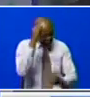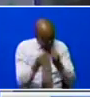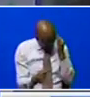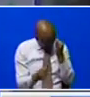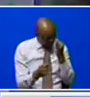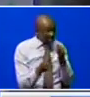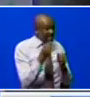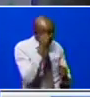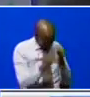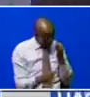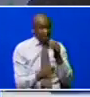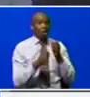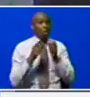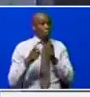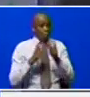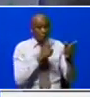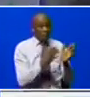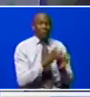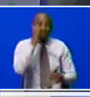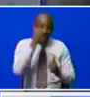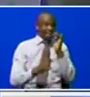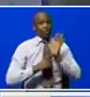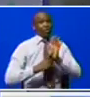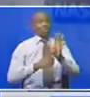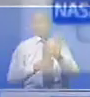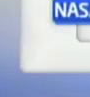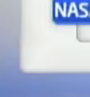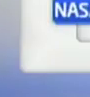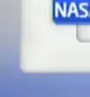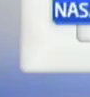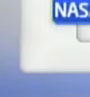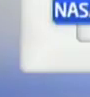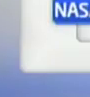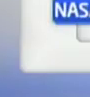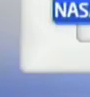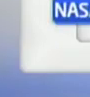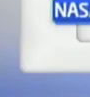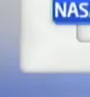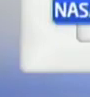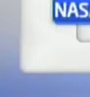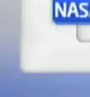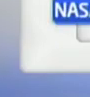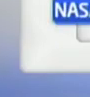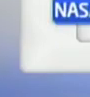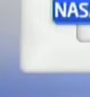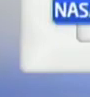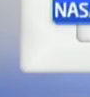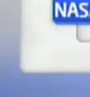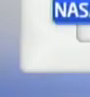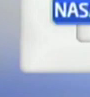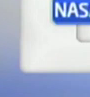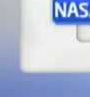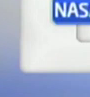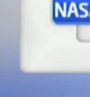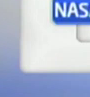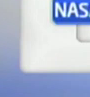titans. This is like the final show, the Odinga family versus the Kenyatta family finale. This